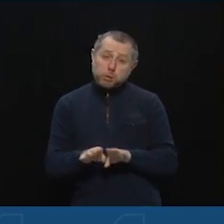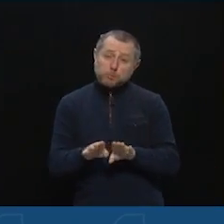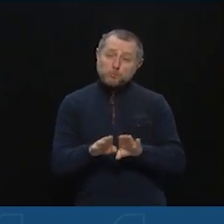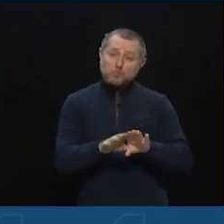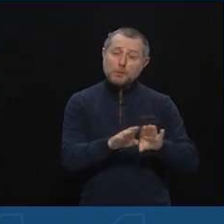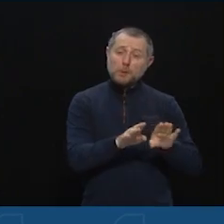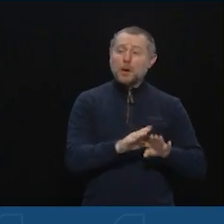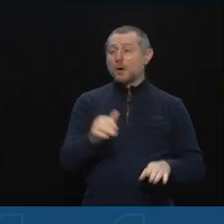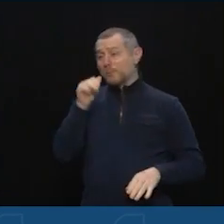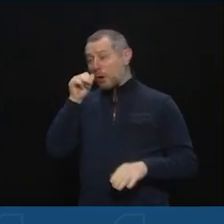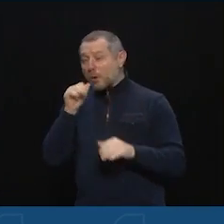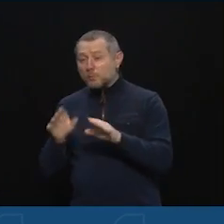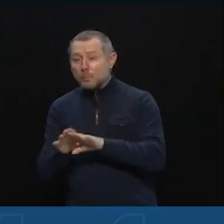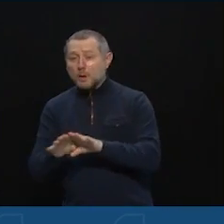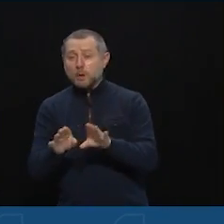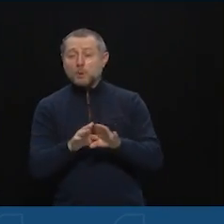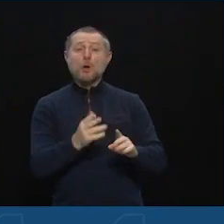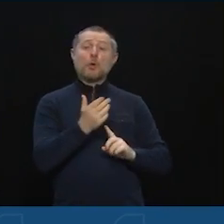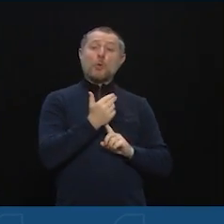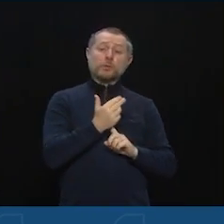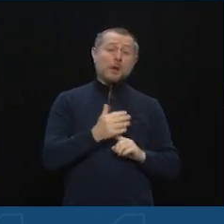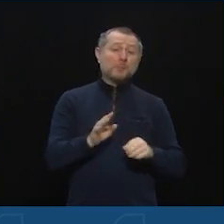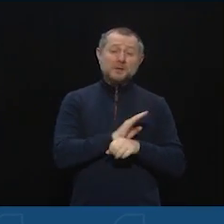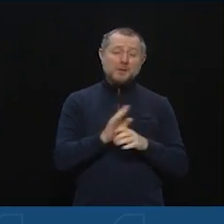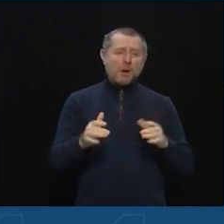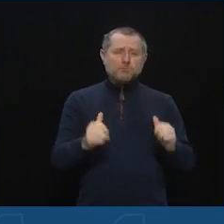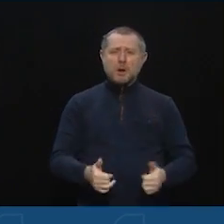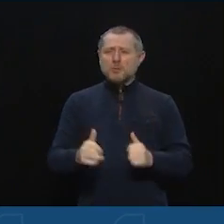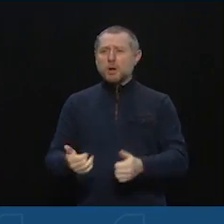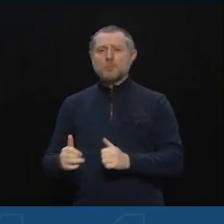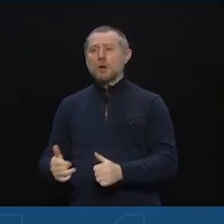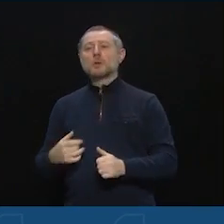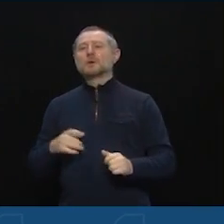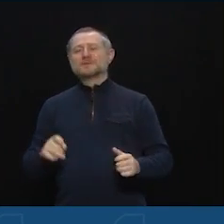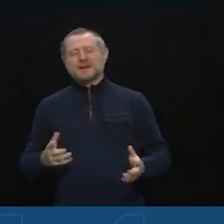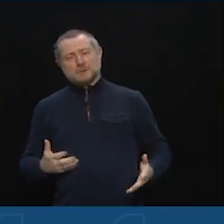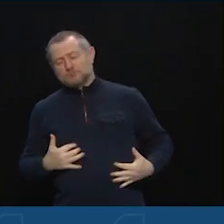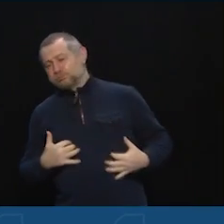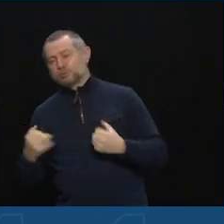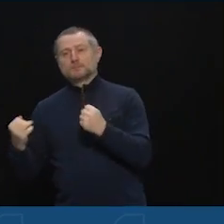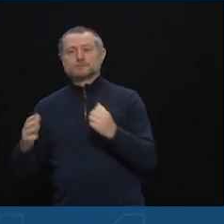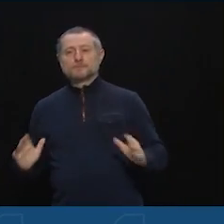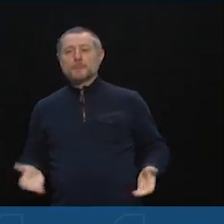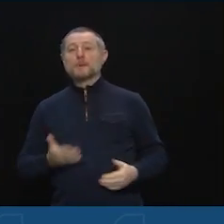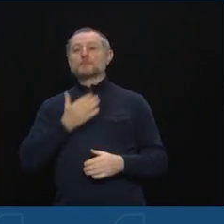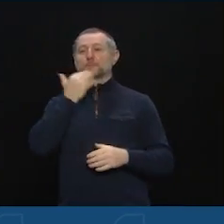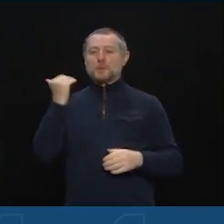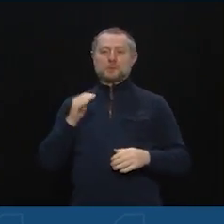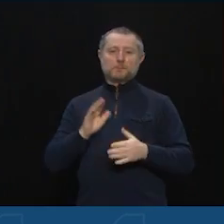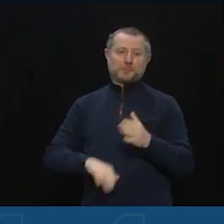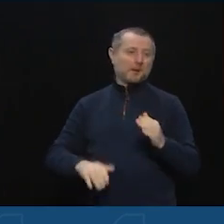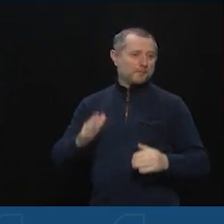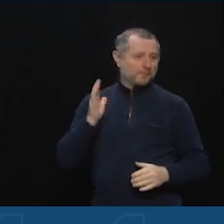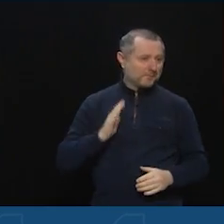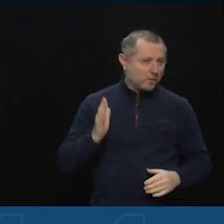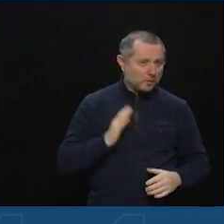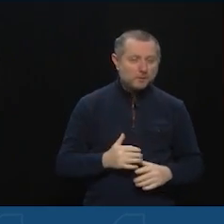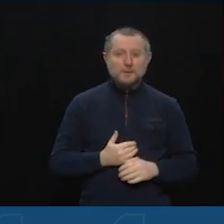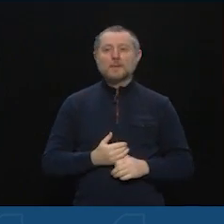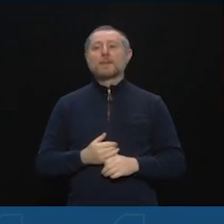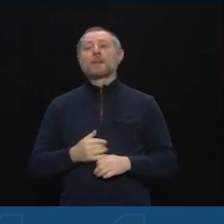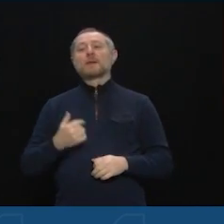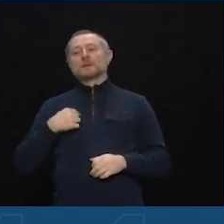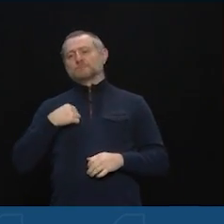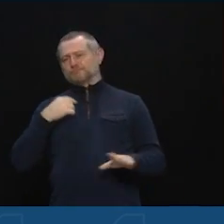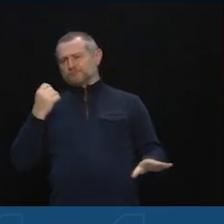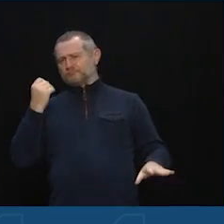every single hotel, everything is back, but back even better than before. Understanding, again, this dynamic